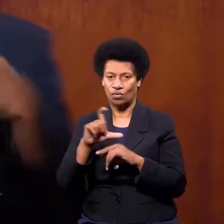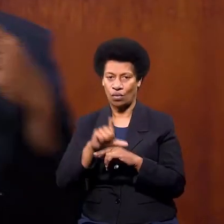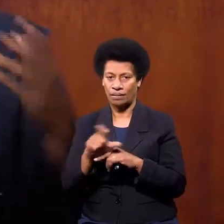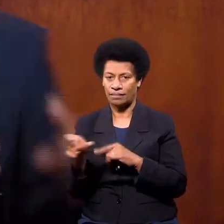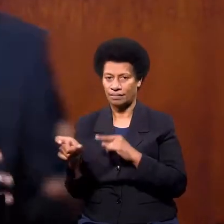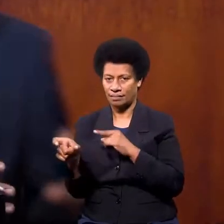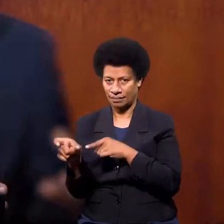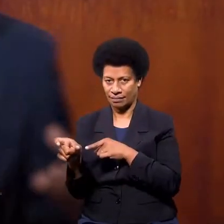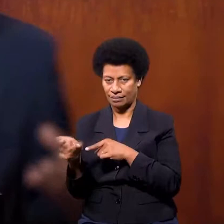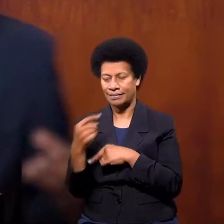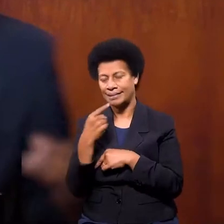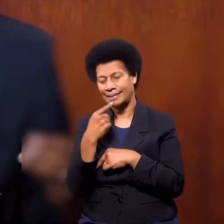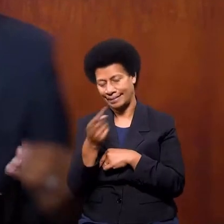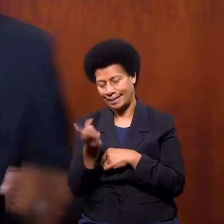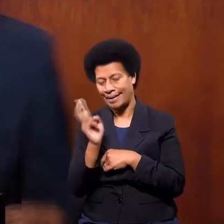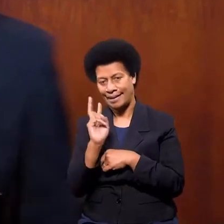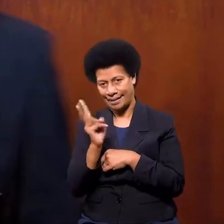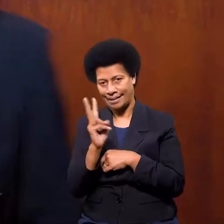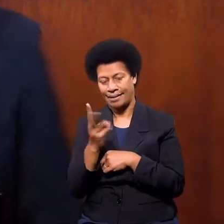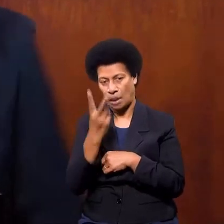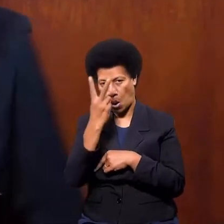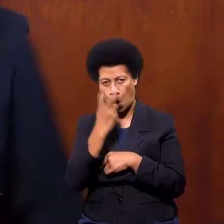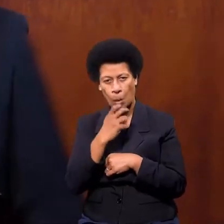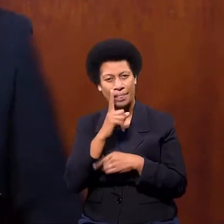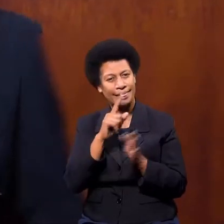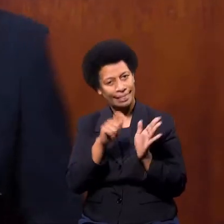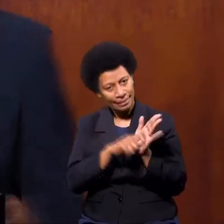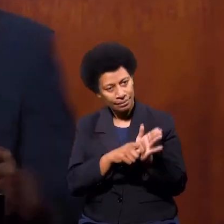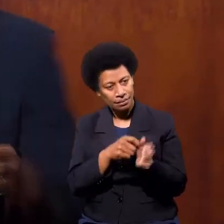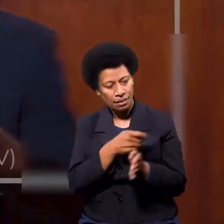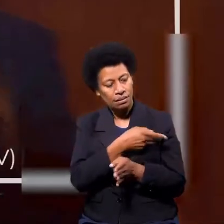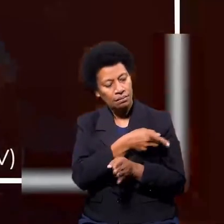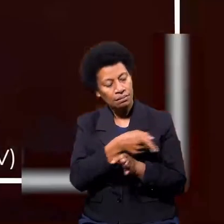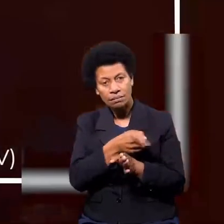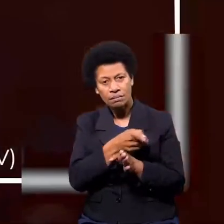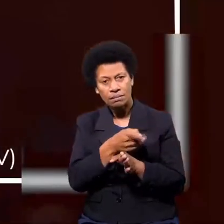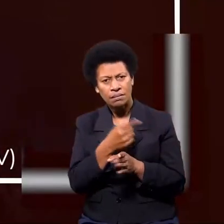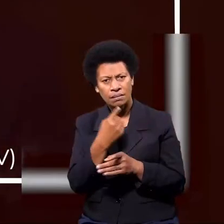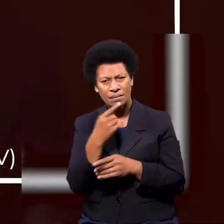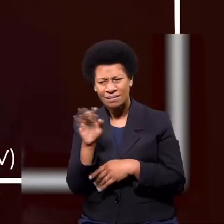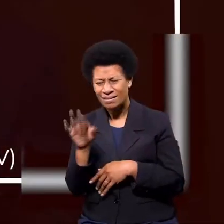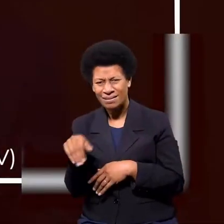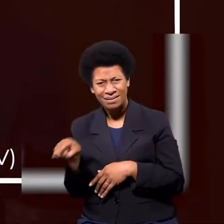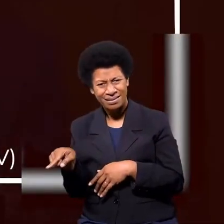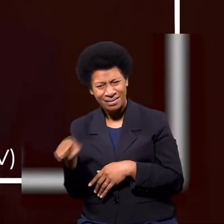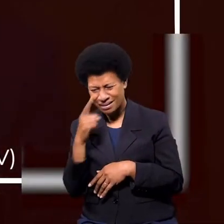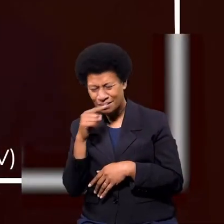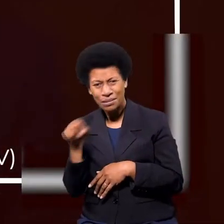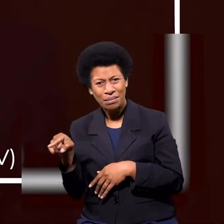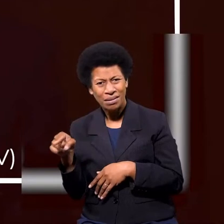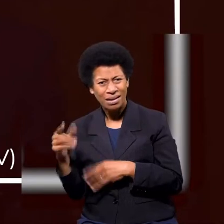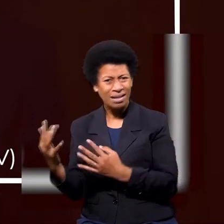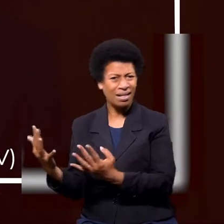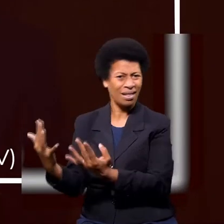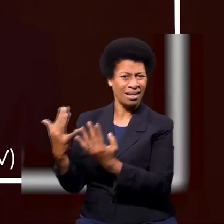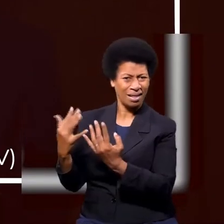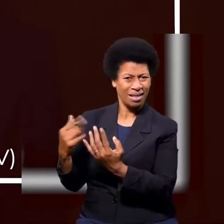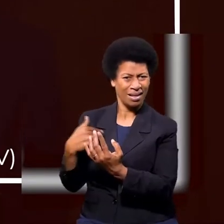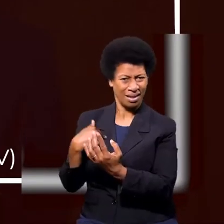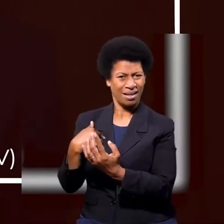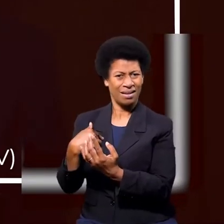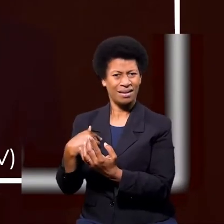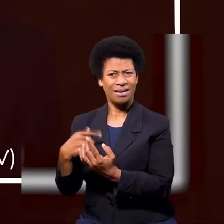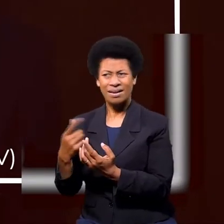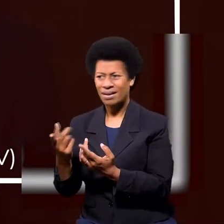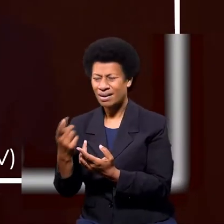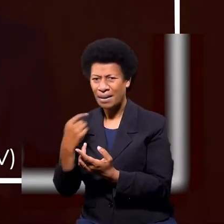Jesus quoting the Old Testaments against the Pharisees, and he says, these people draw to me with their mouth and honor me with